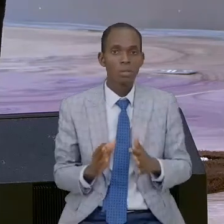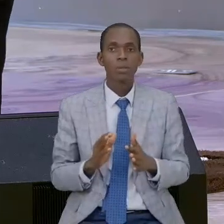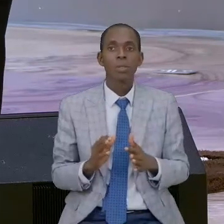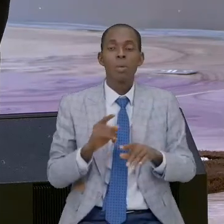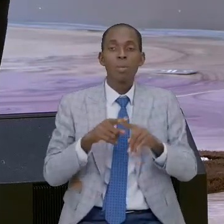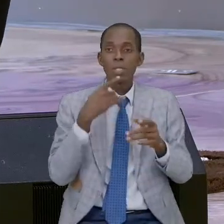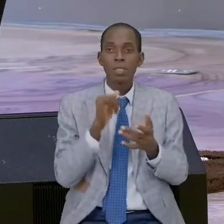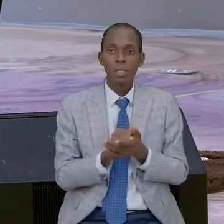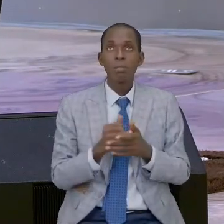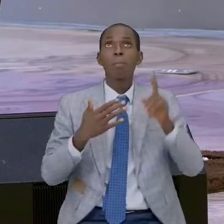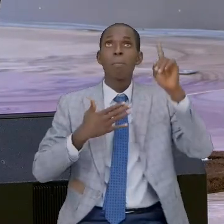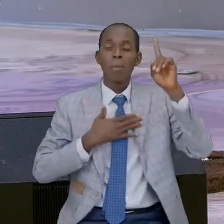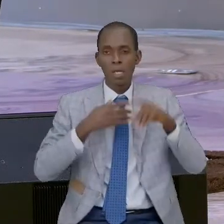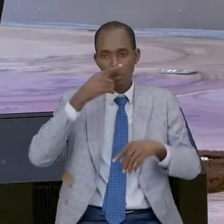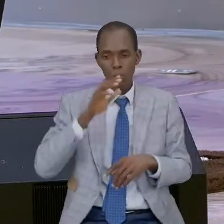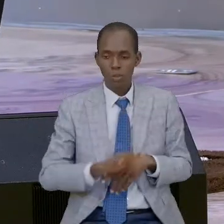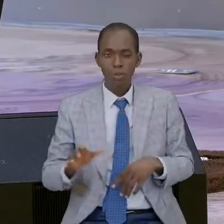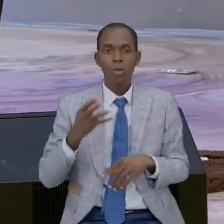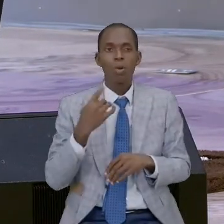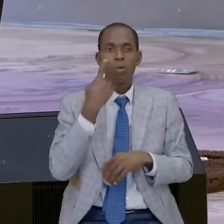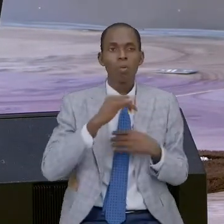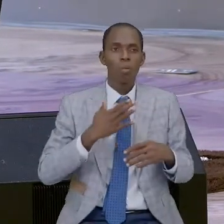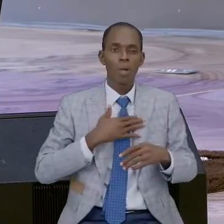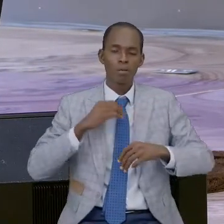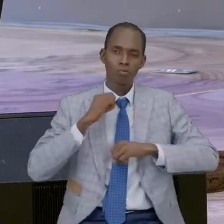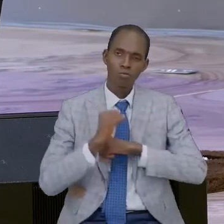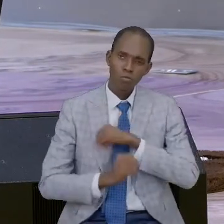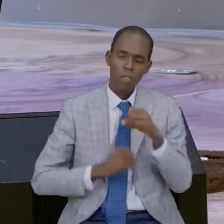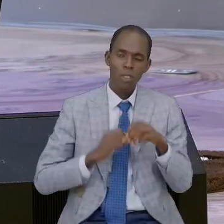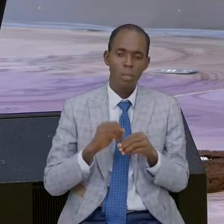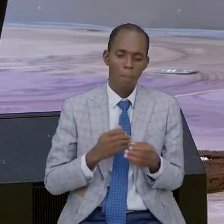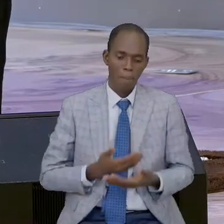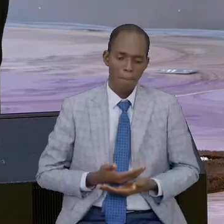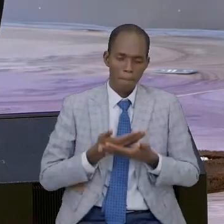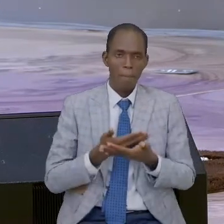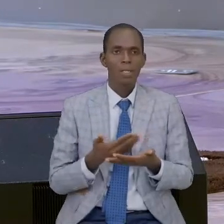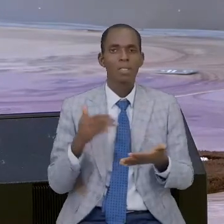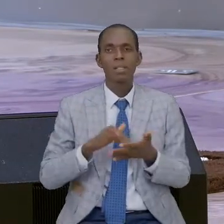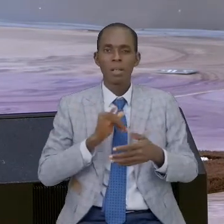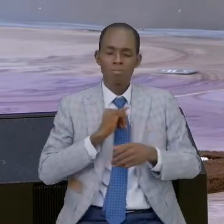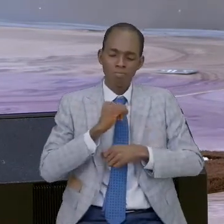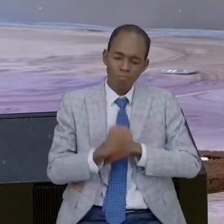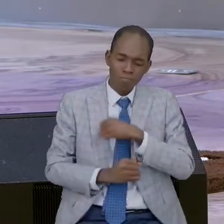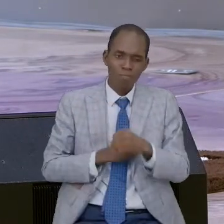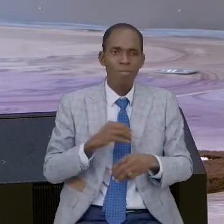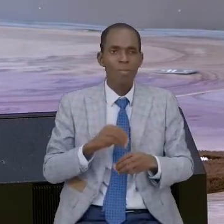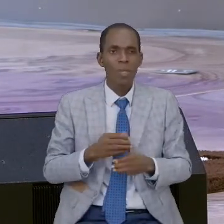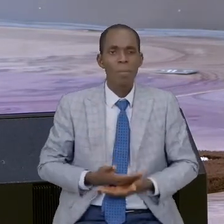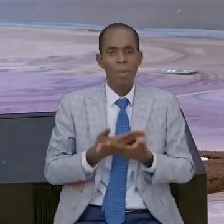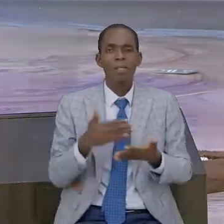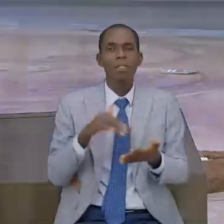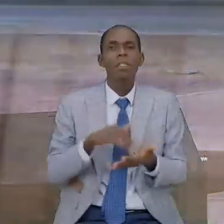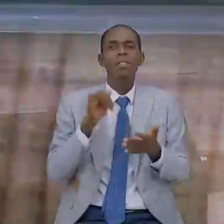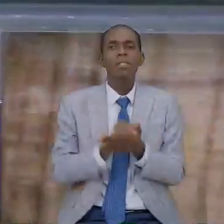They've wasted his labor. No, it says, my little children, of whom I travail in birth again. I travail in birth